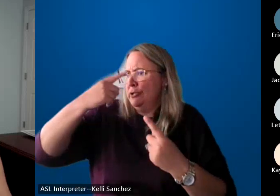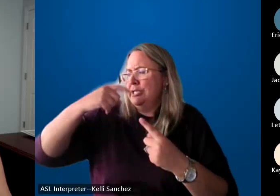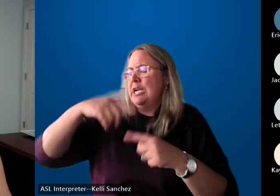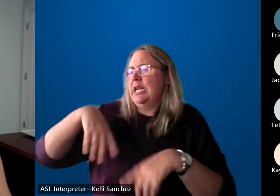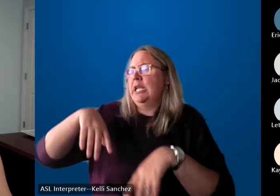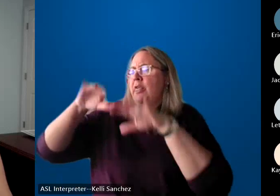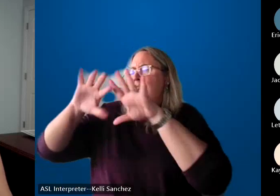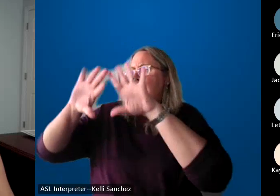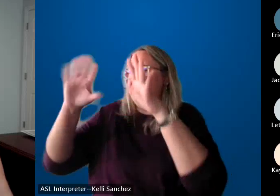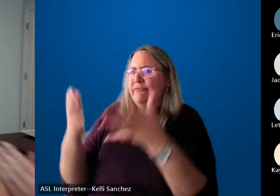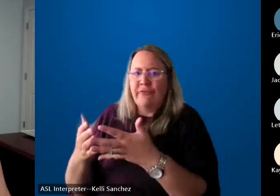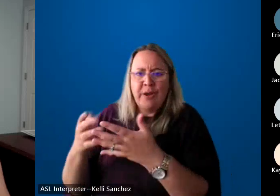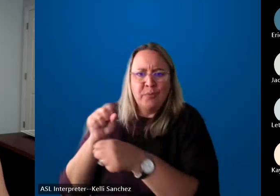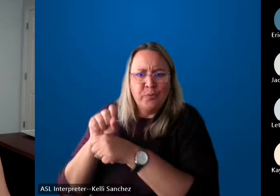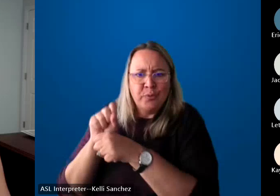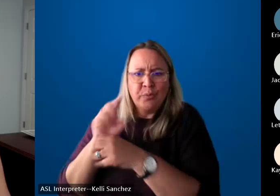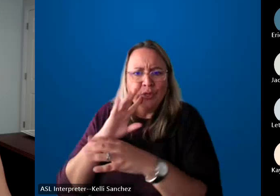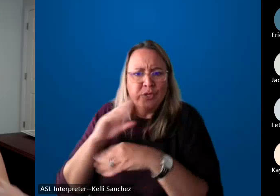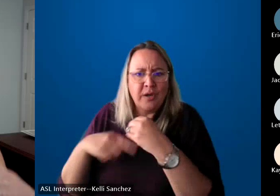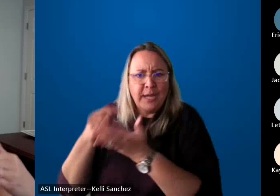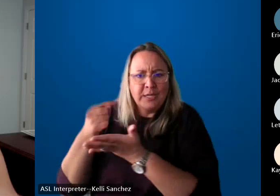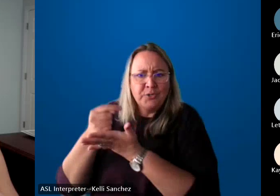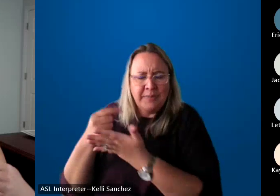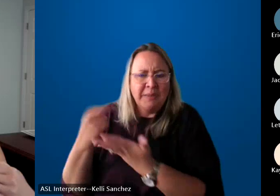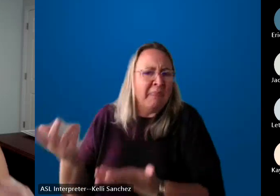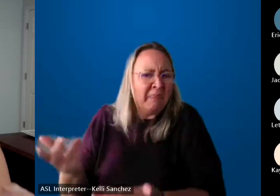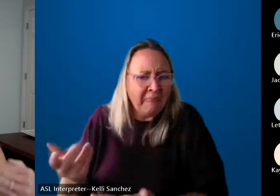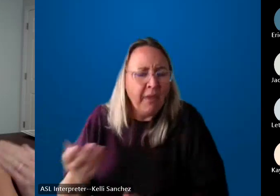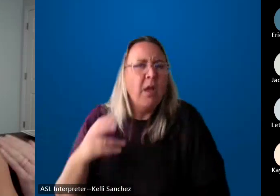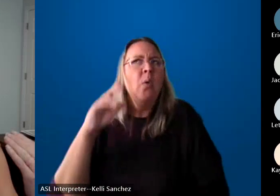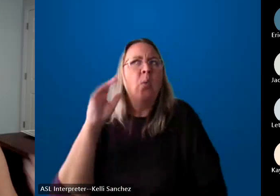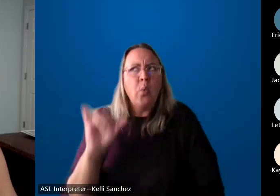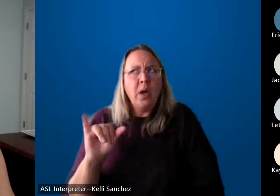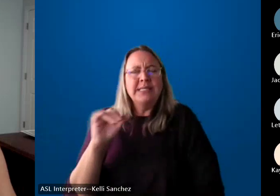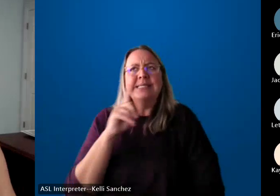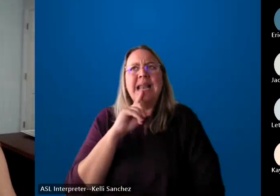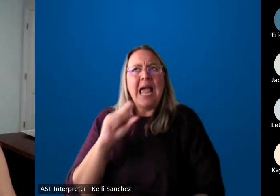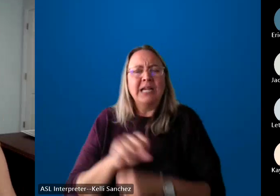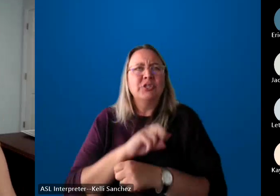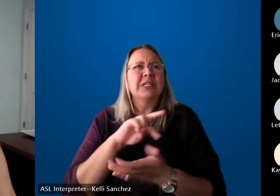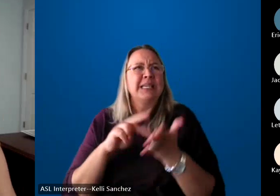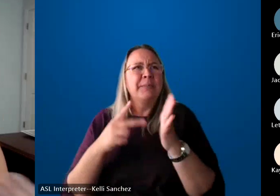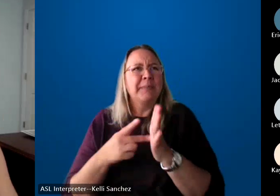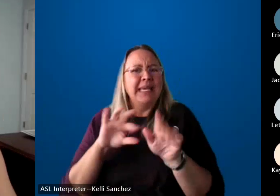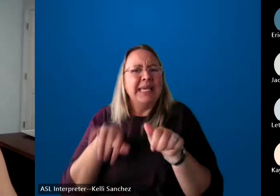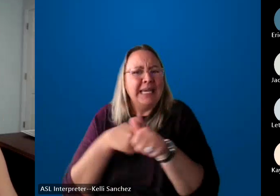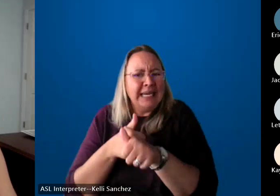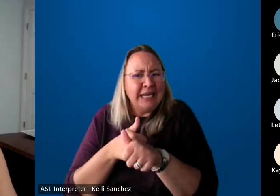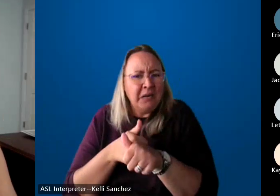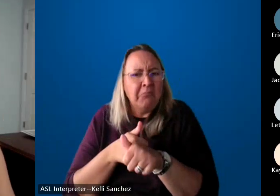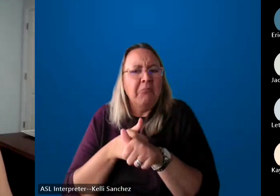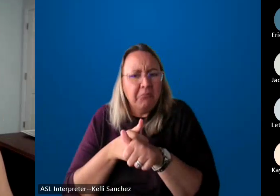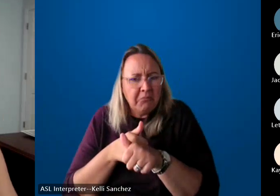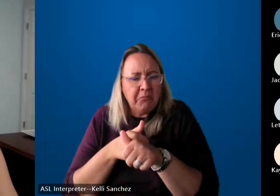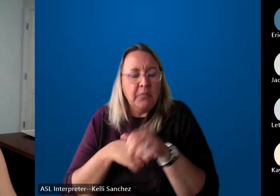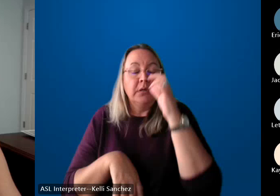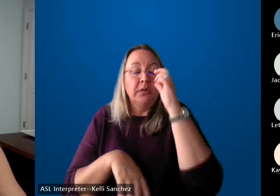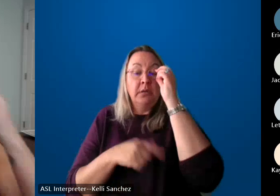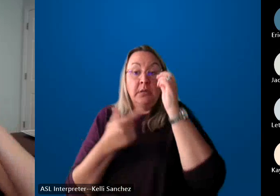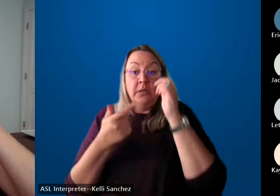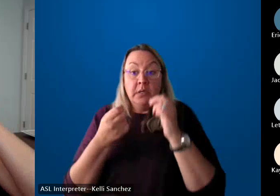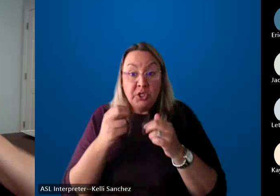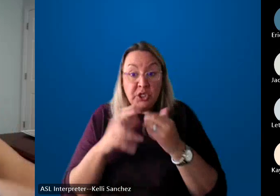just alluding to when we talk about treatment, right? Like, what does that actually mean? As Jean was just